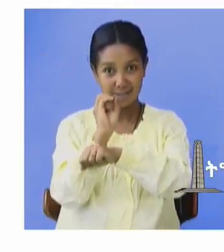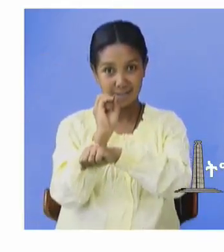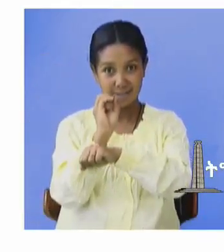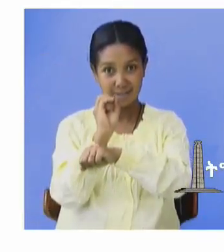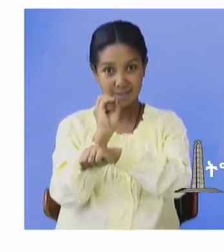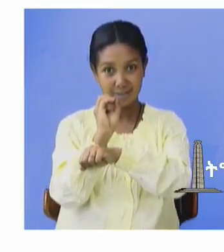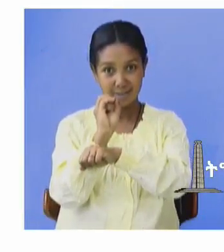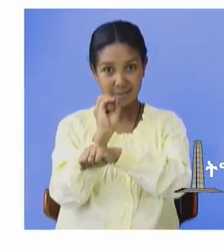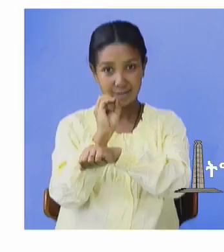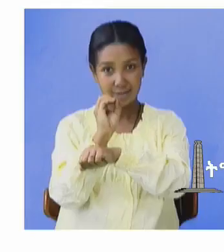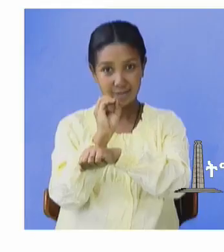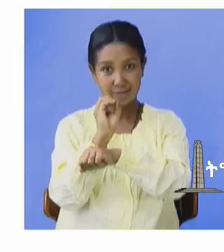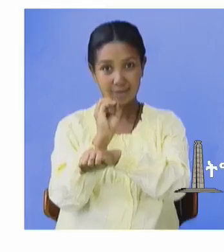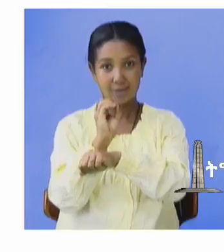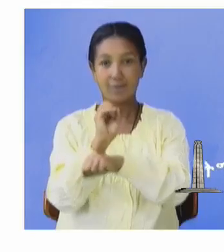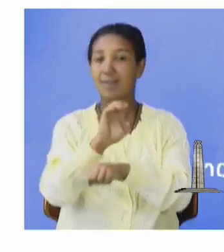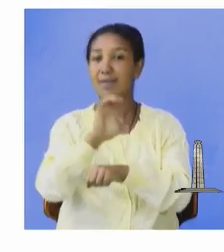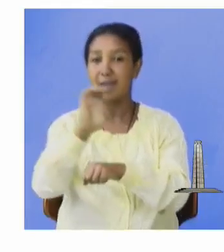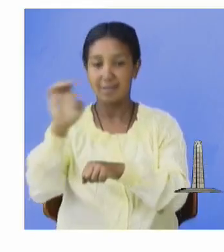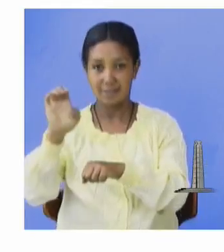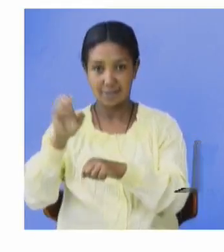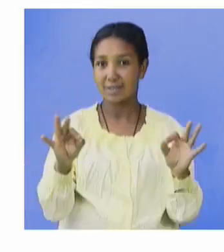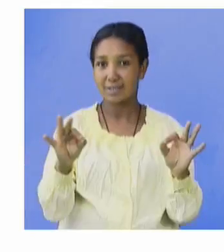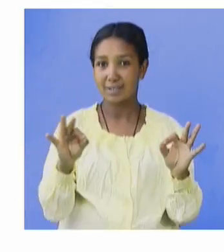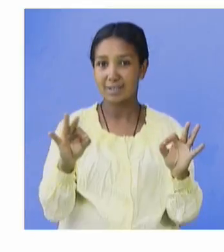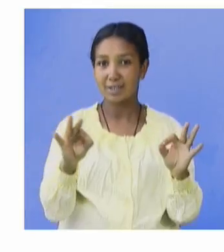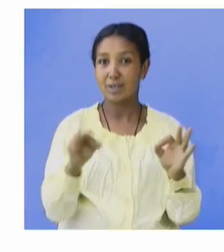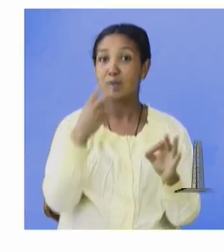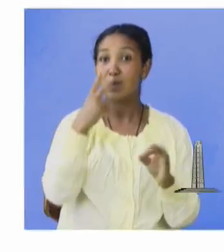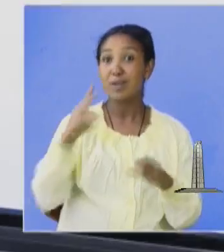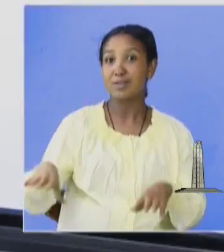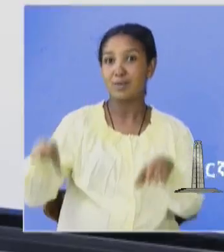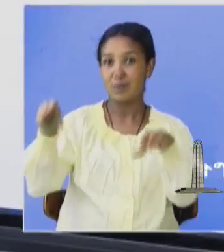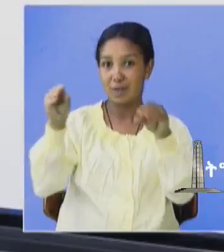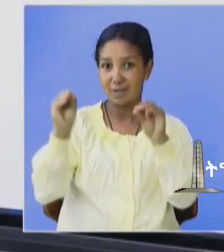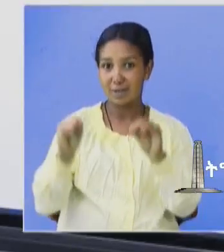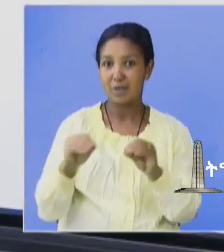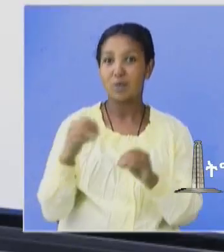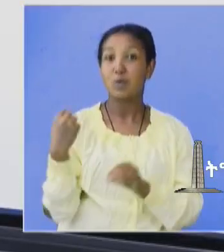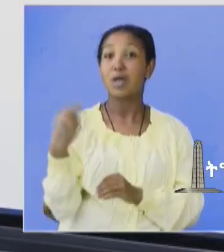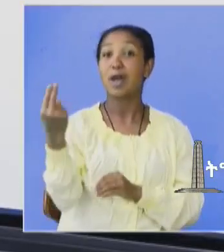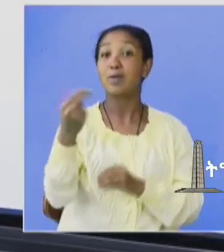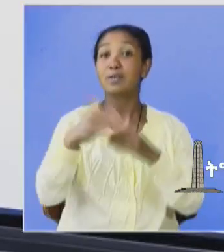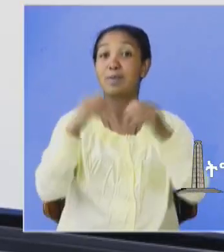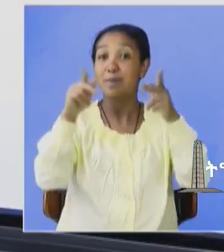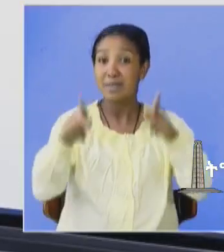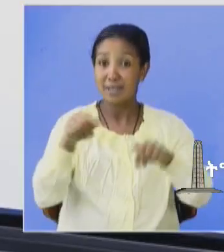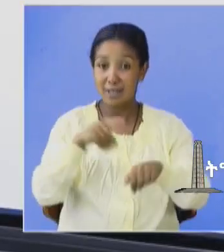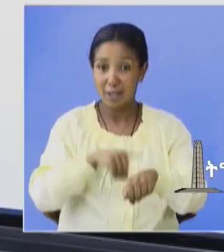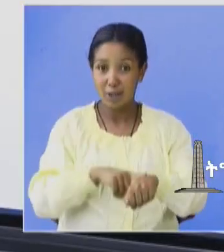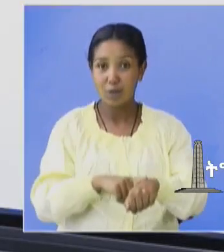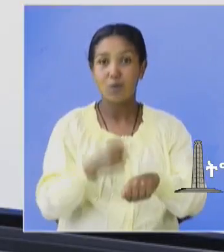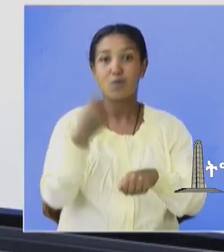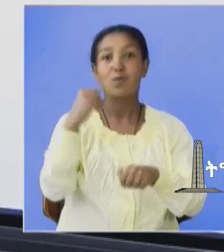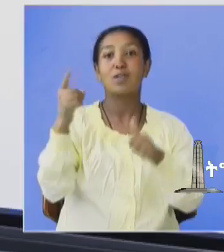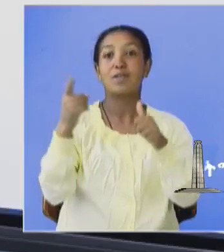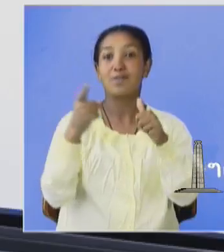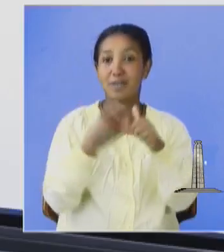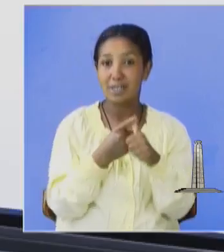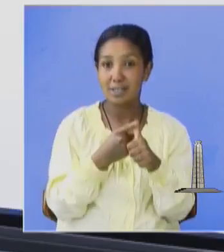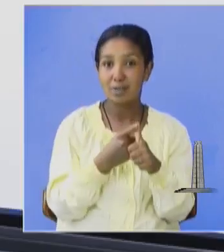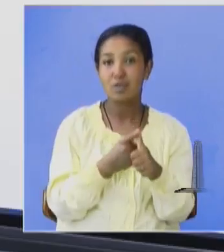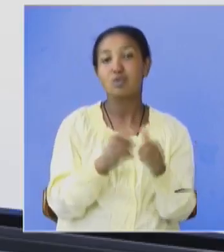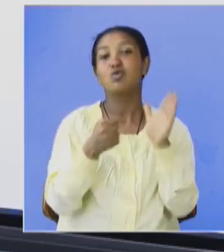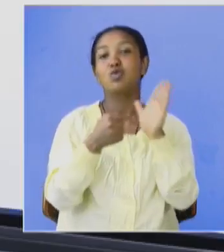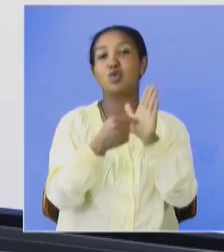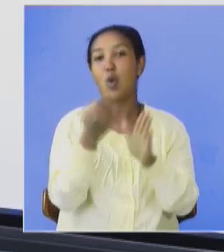in the east. Look at students. We can use simple present tenses for the first to